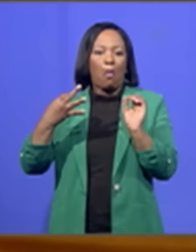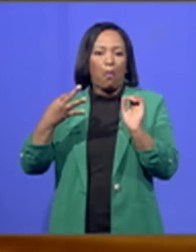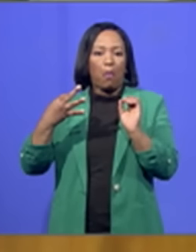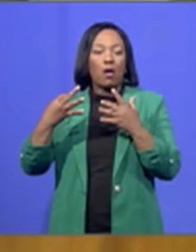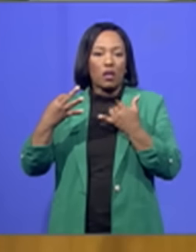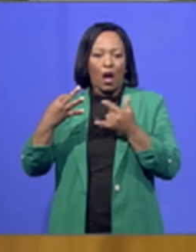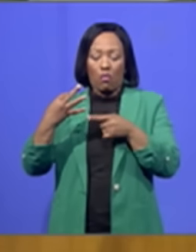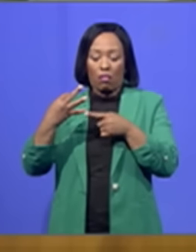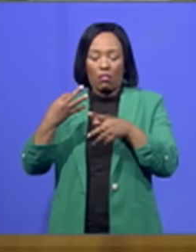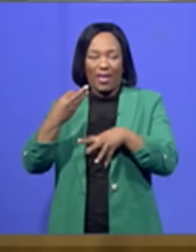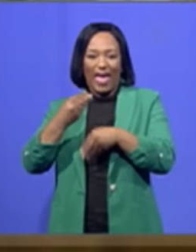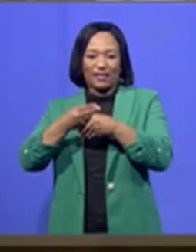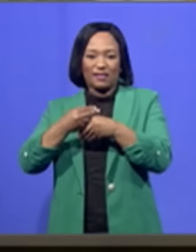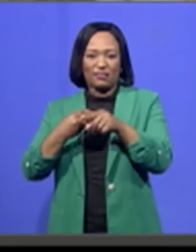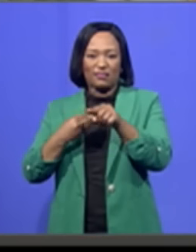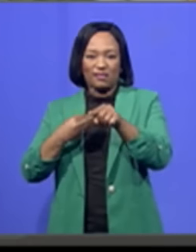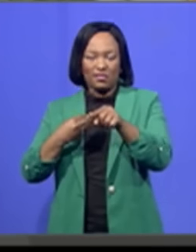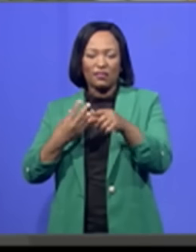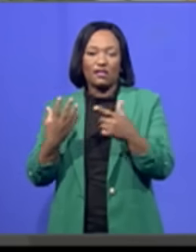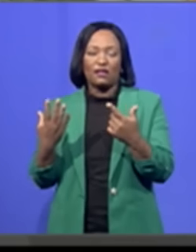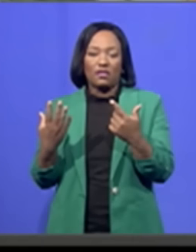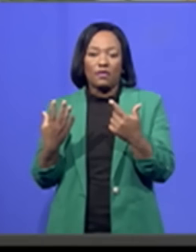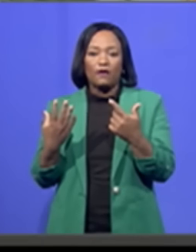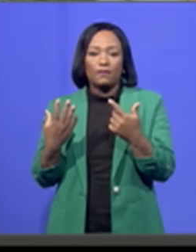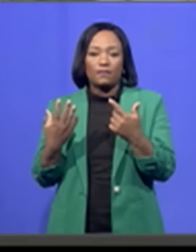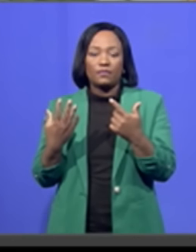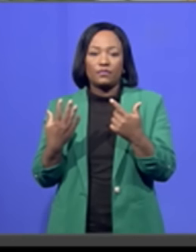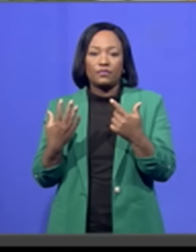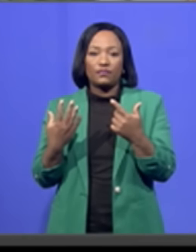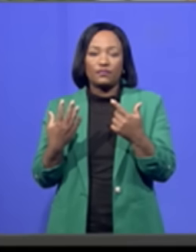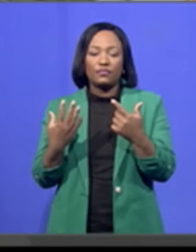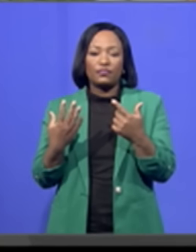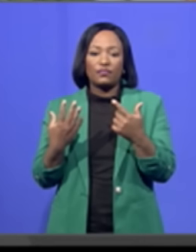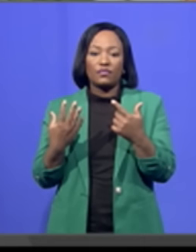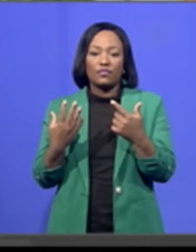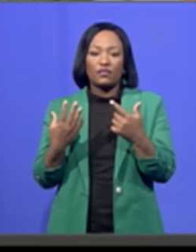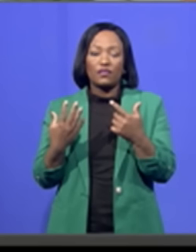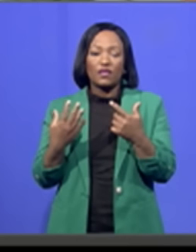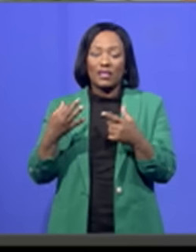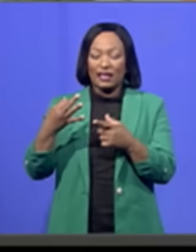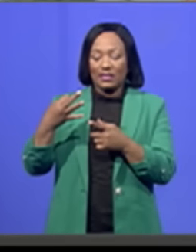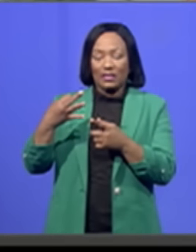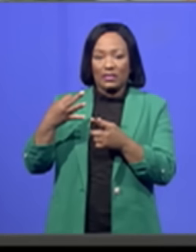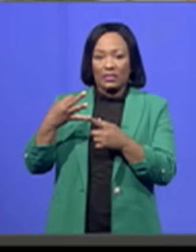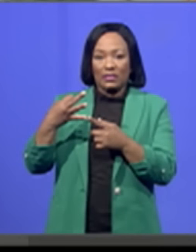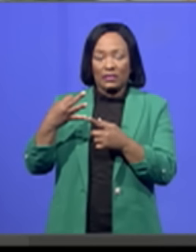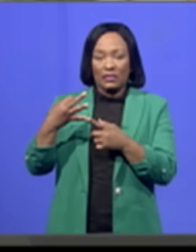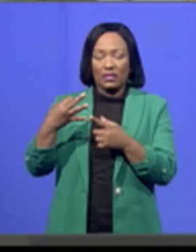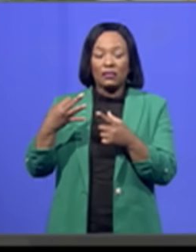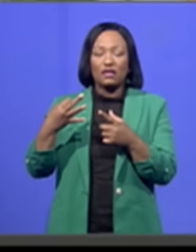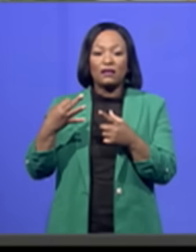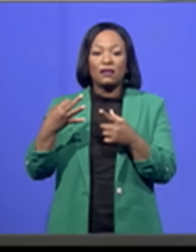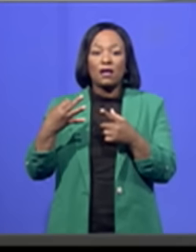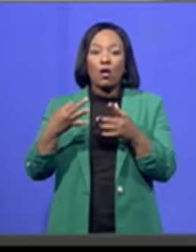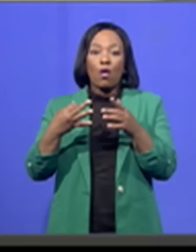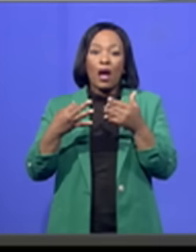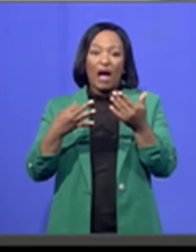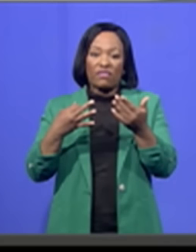previously, and it is coupled with an alternative. This count is an accessory after the effect to